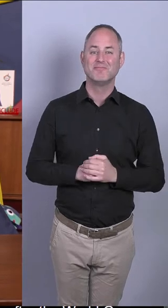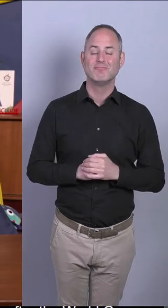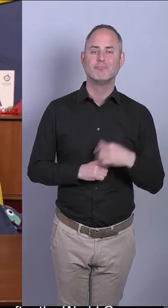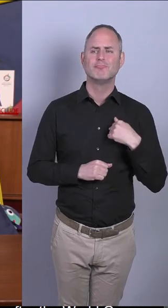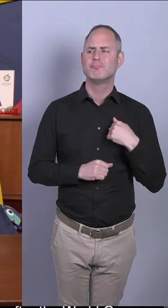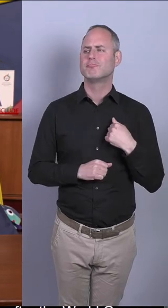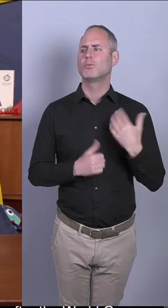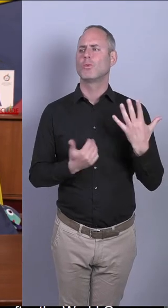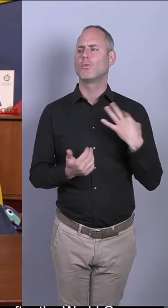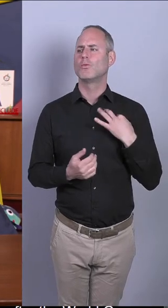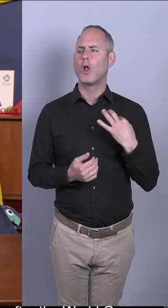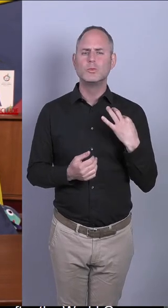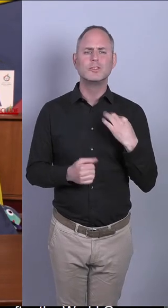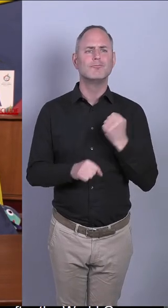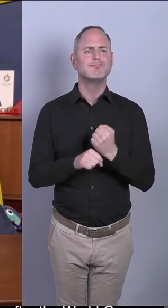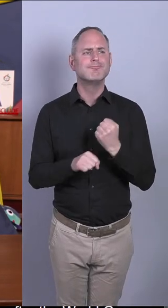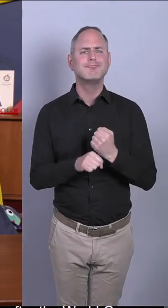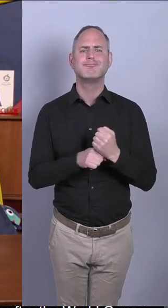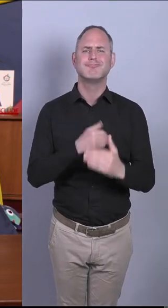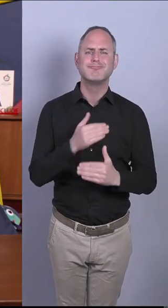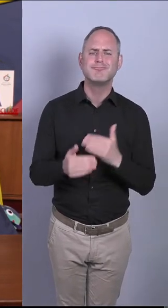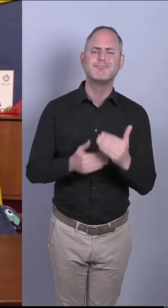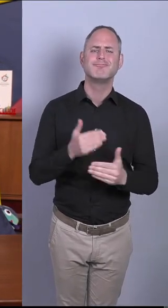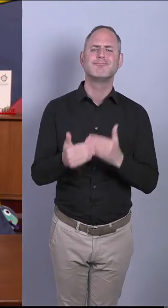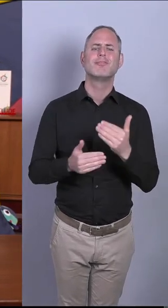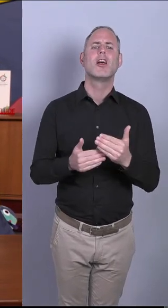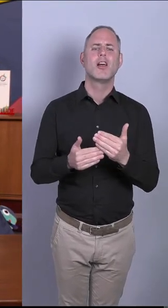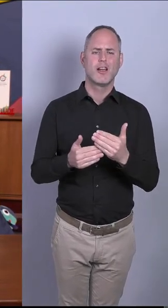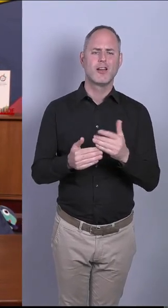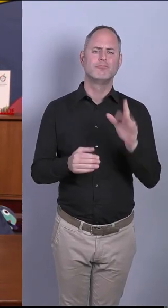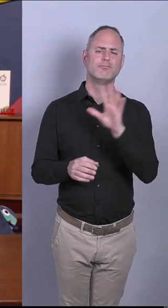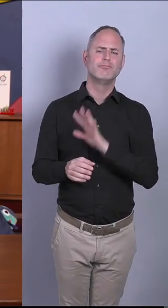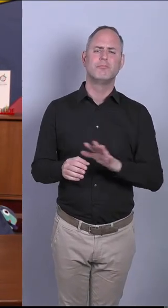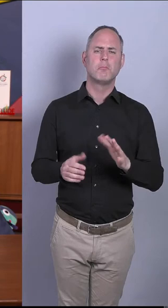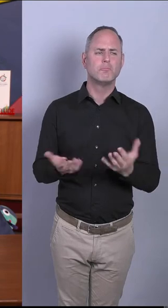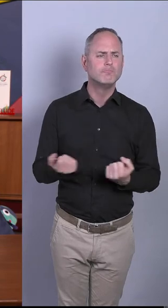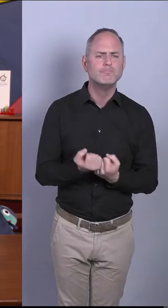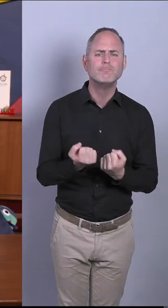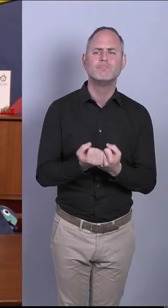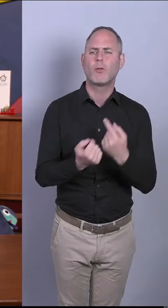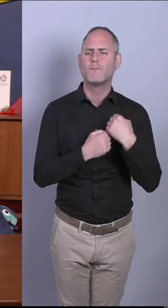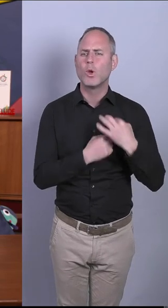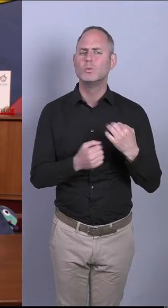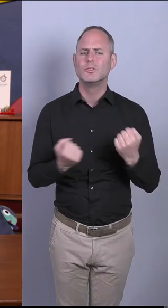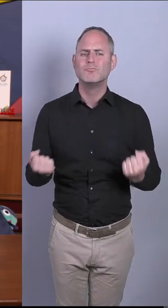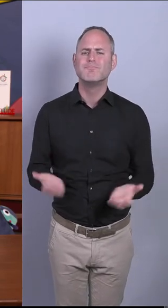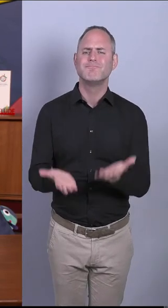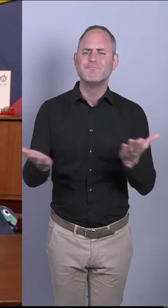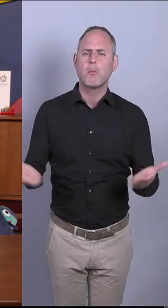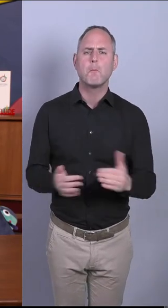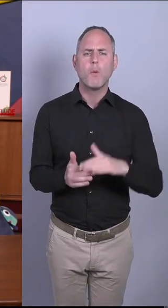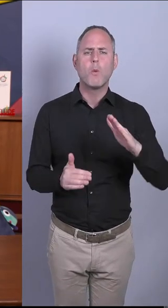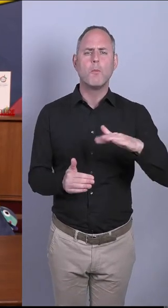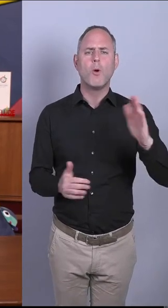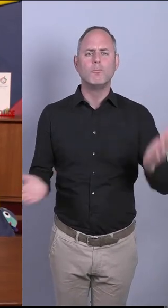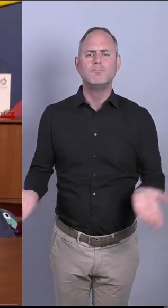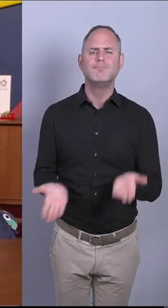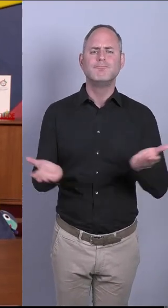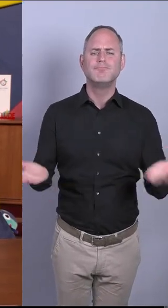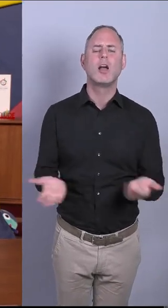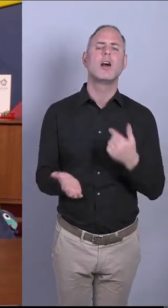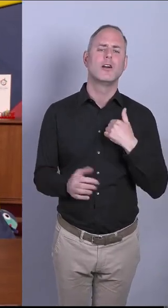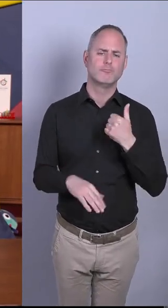Volunteering. And, well, your goal is to support volunteers and to improve the framework conditions and